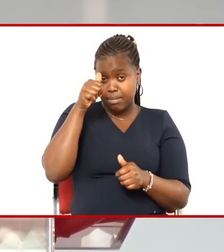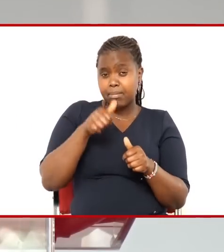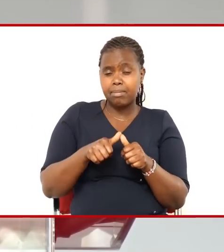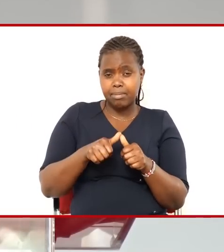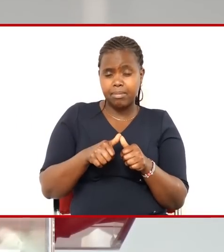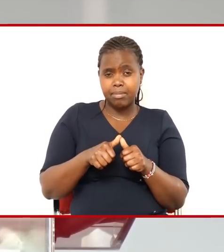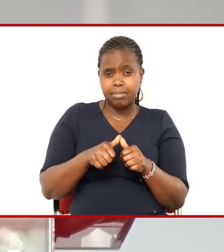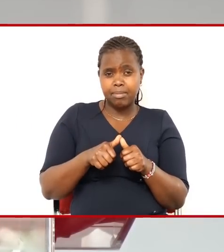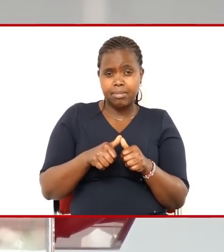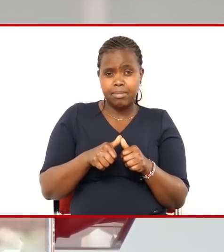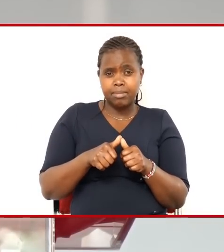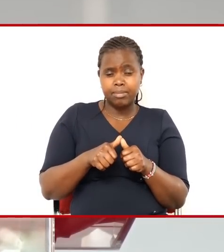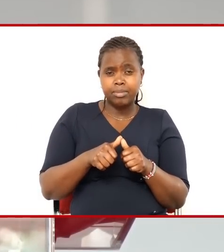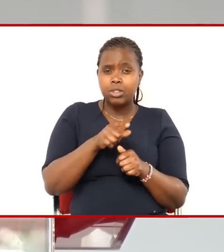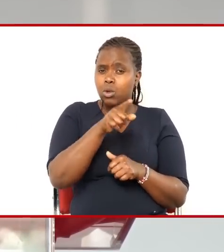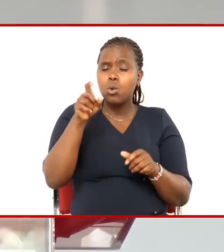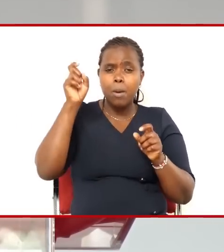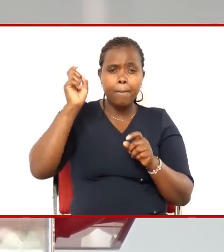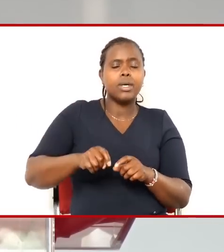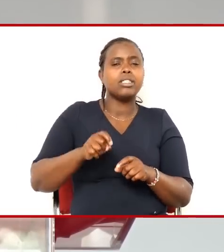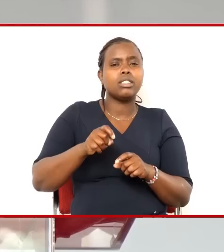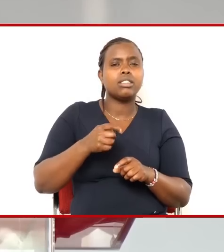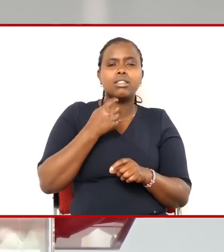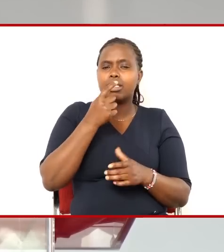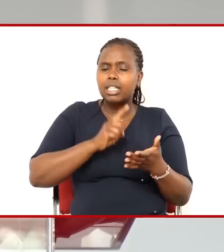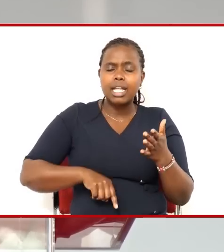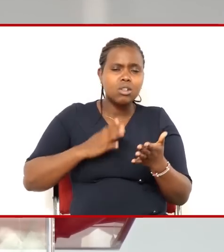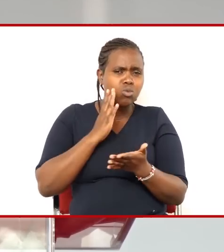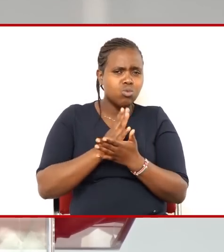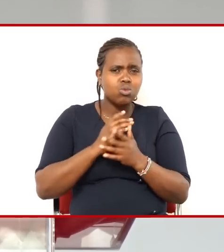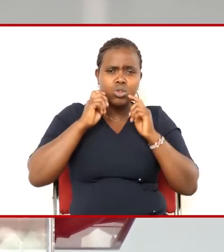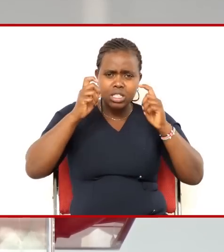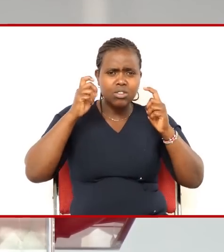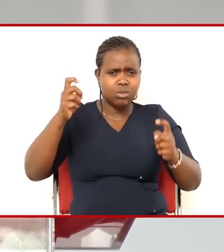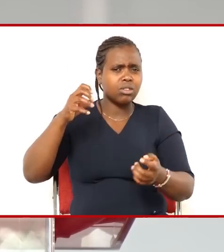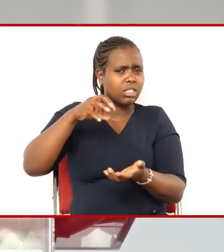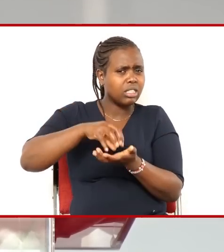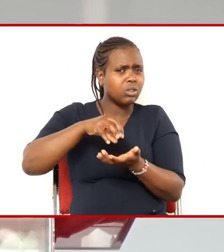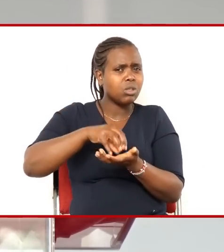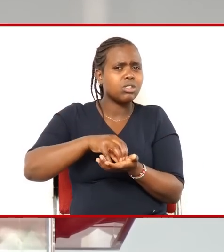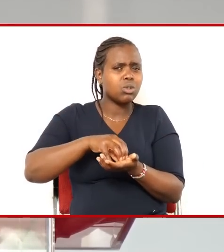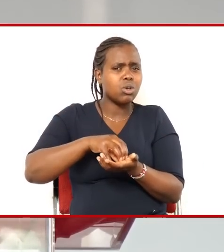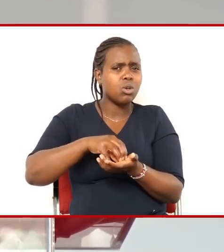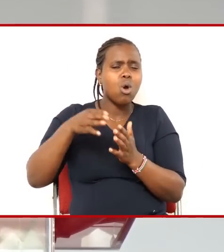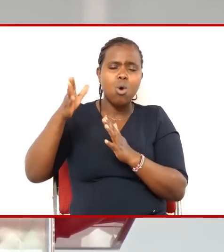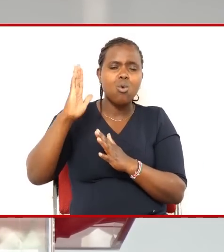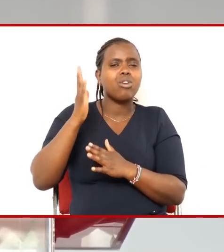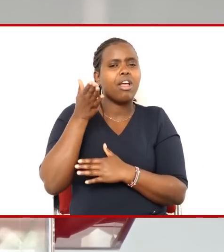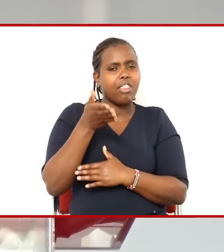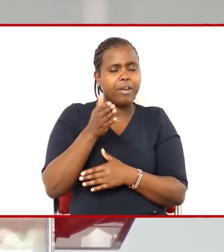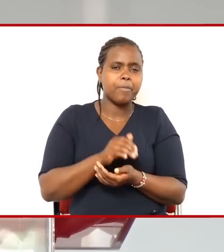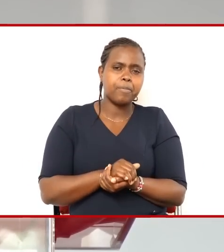Remember that as you must also be ready that in your sinful situation, God's glory will dimish,